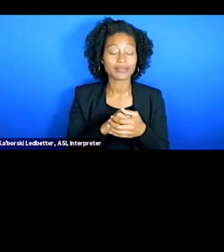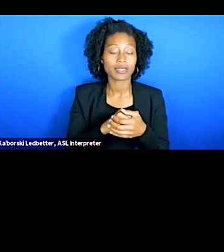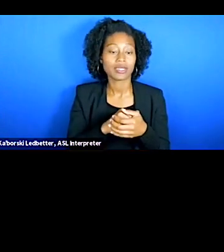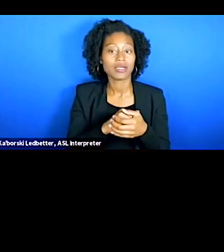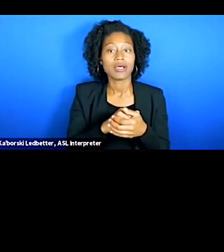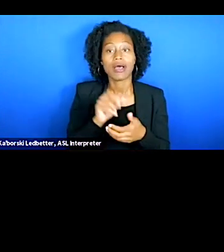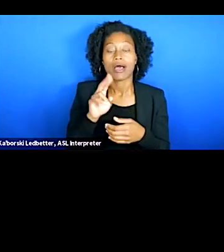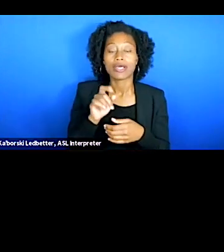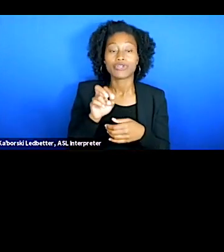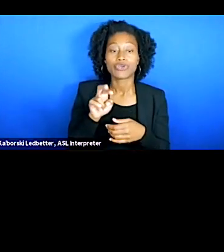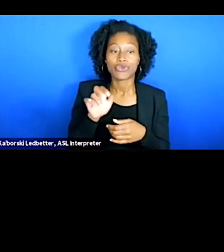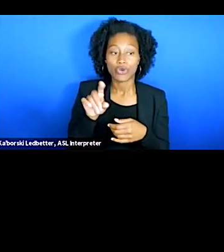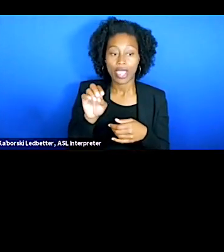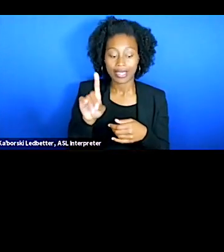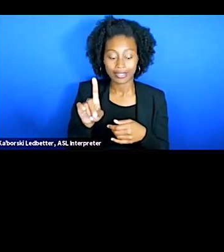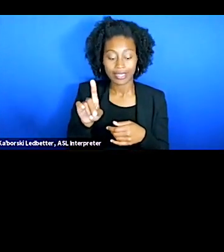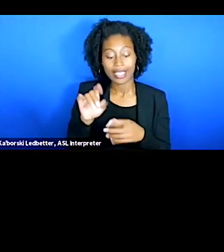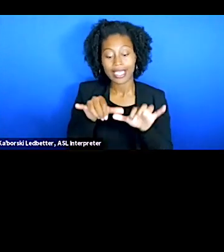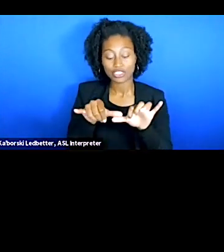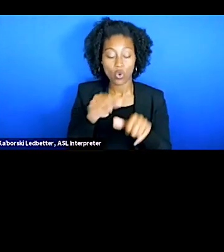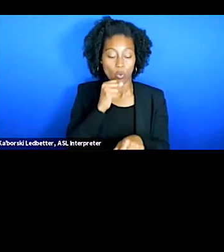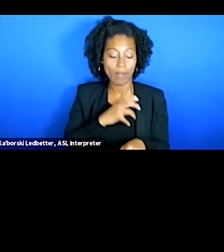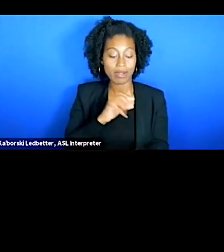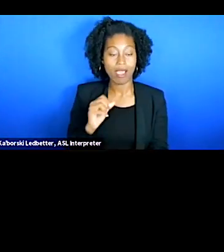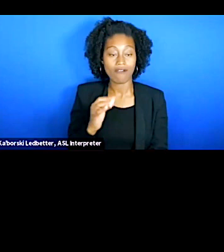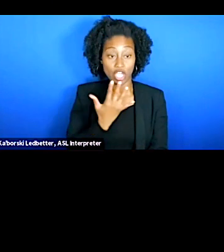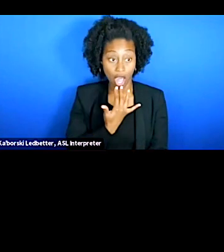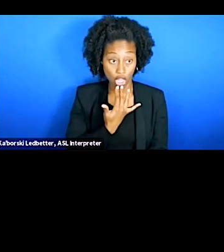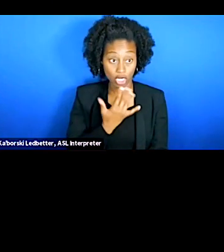undergraduate engineering, for women of color in undergraduate engineering,